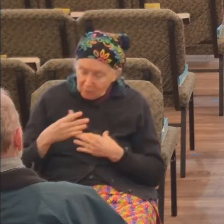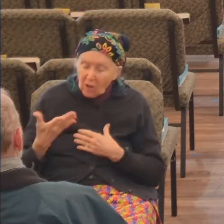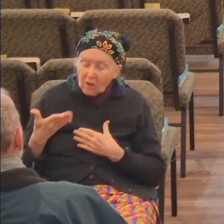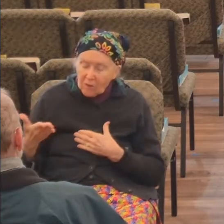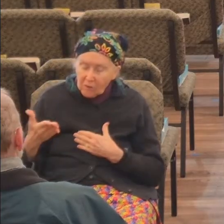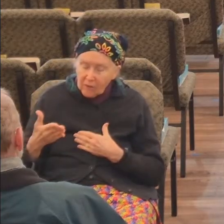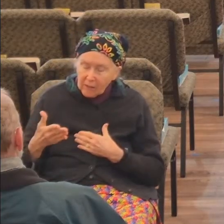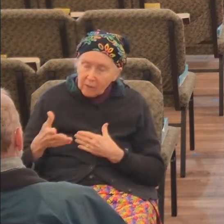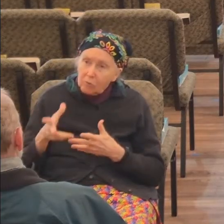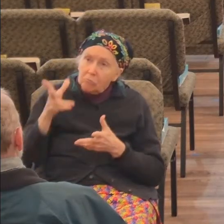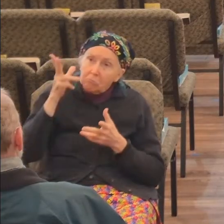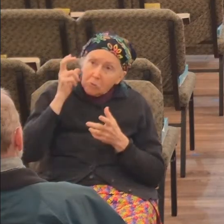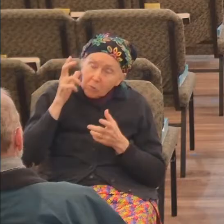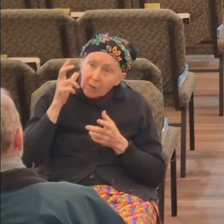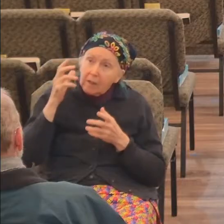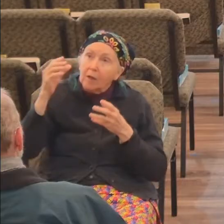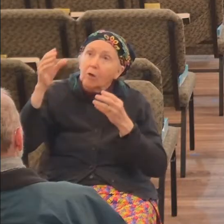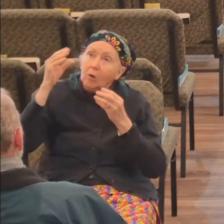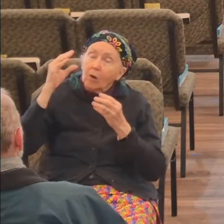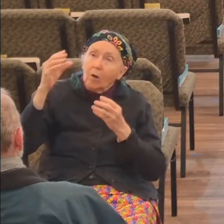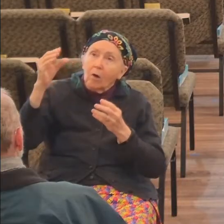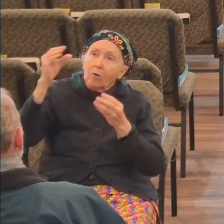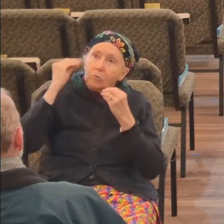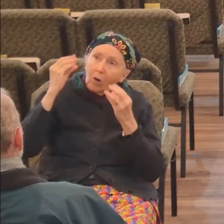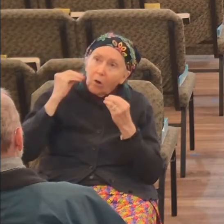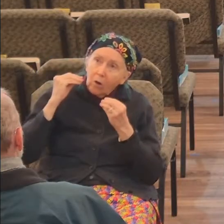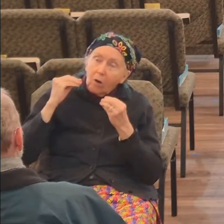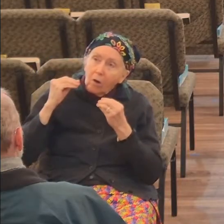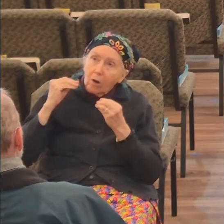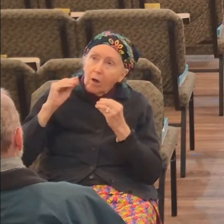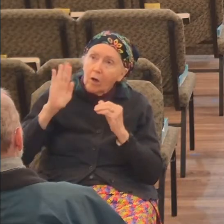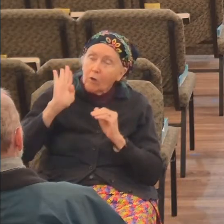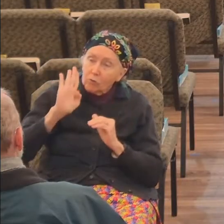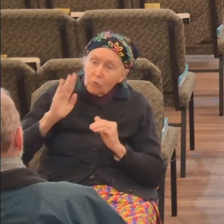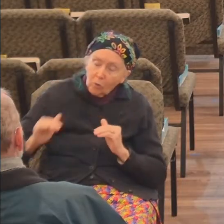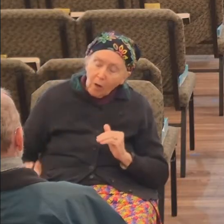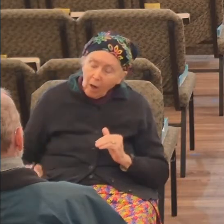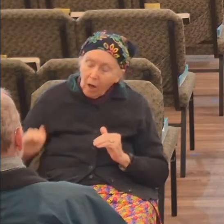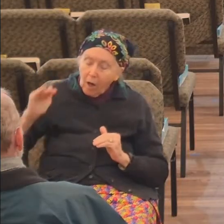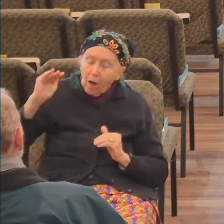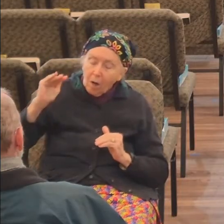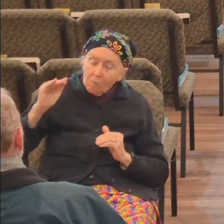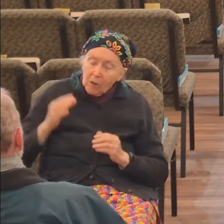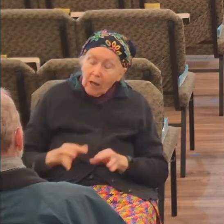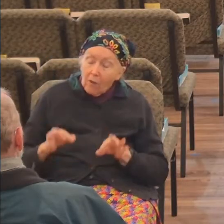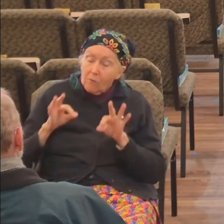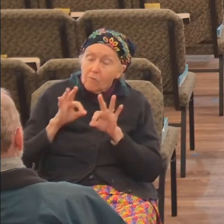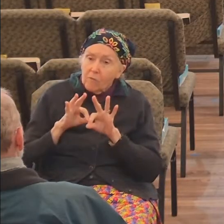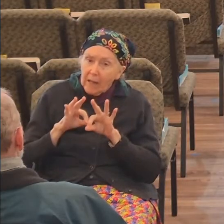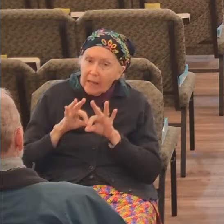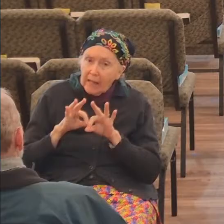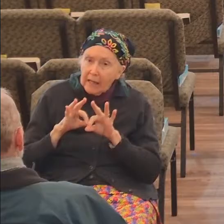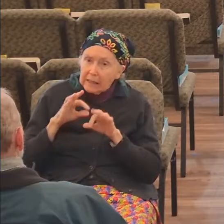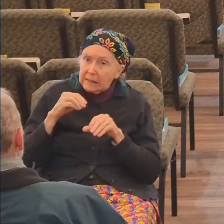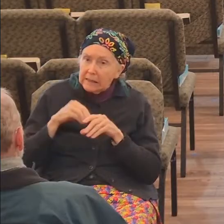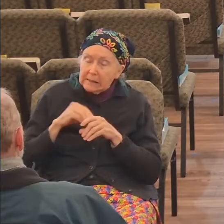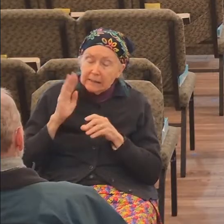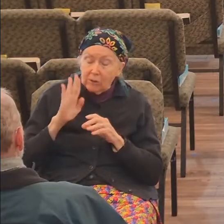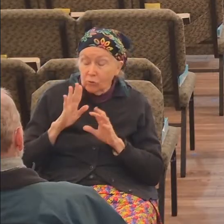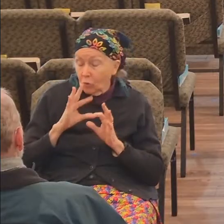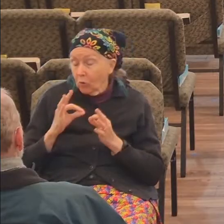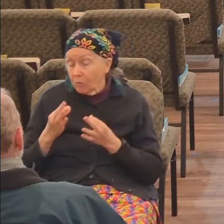you experience, your upbringing, right? The values that are inherent maybe in your